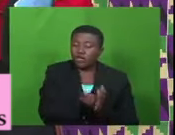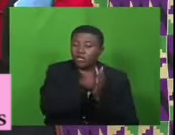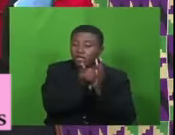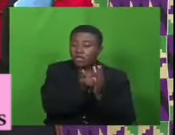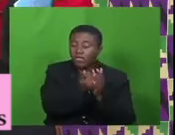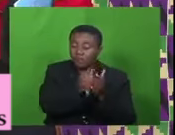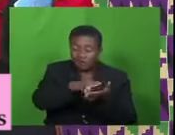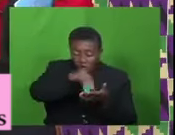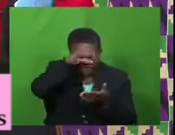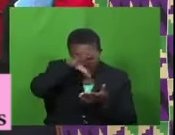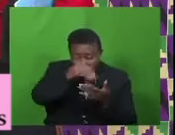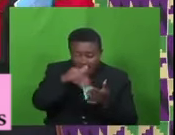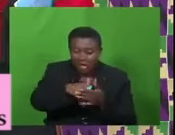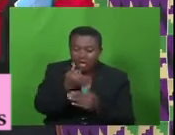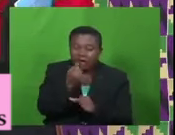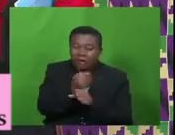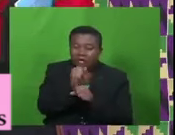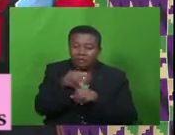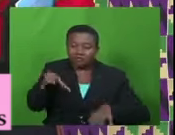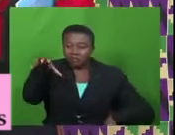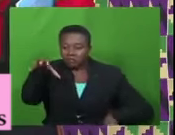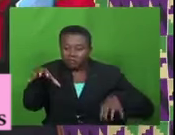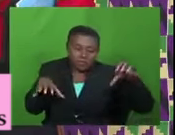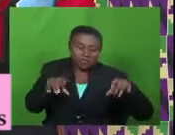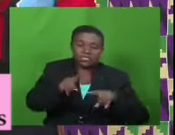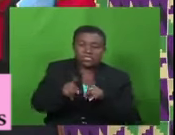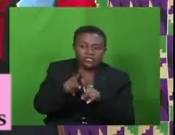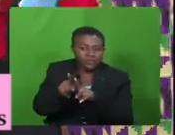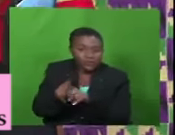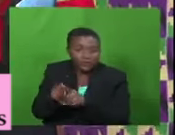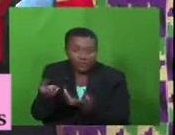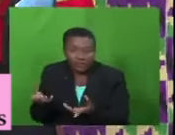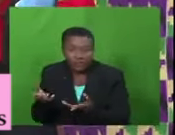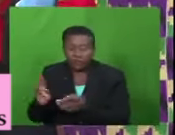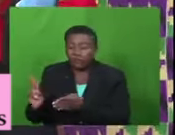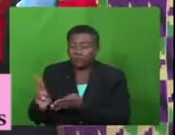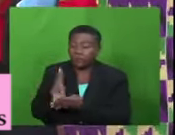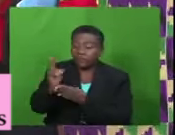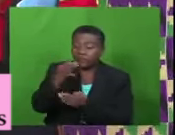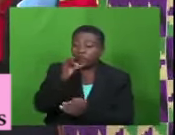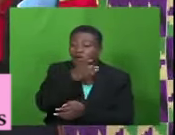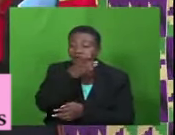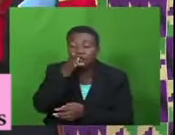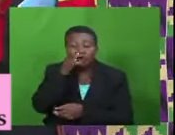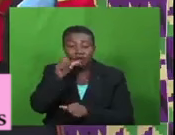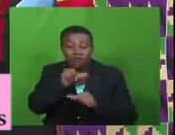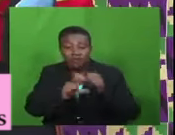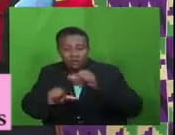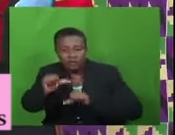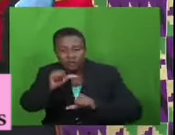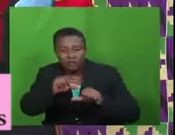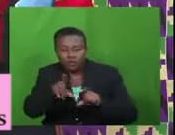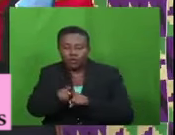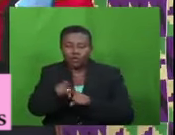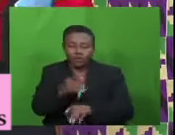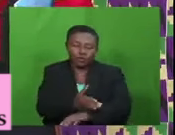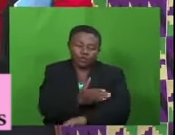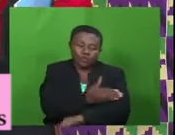robotics. Construction has also started at the University of Agricultural Science in Bonsu in the Eastern